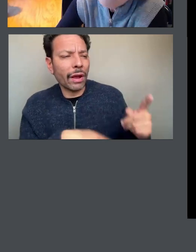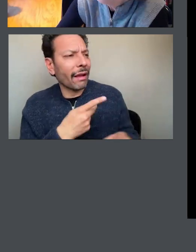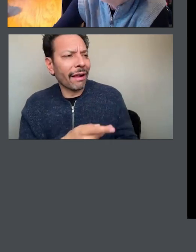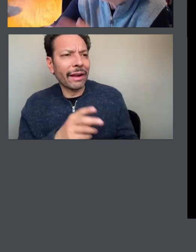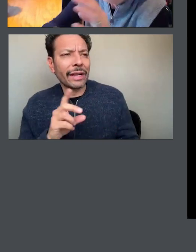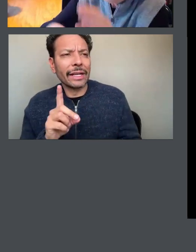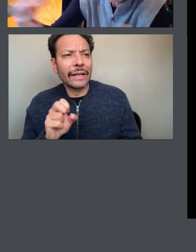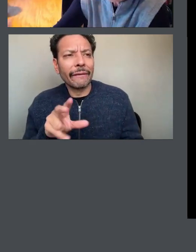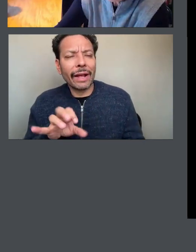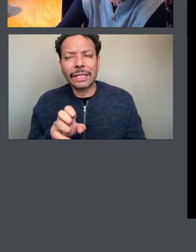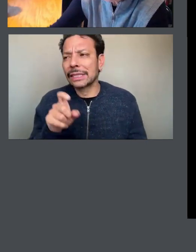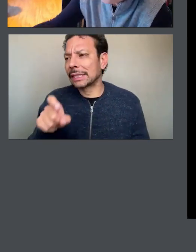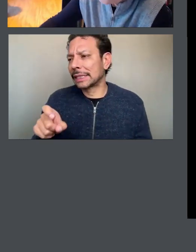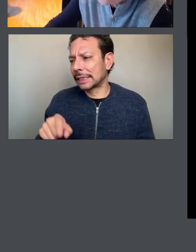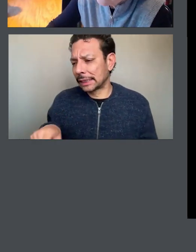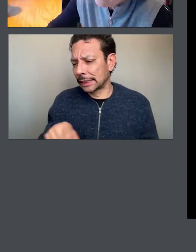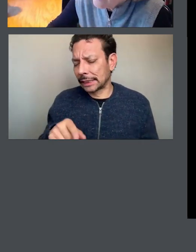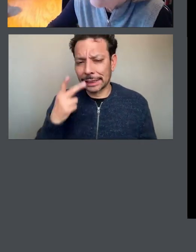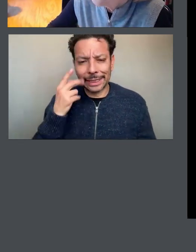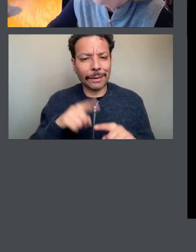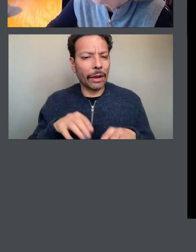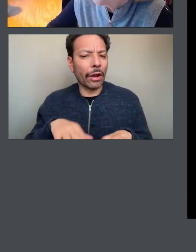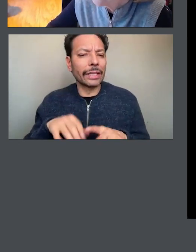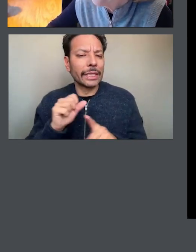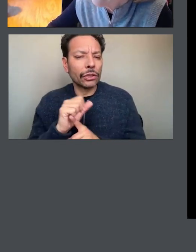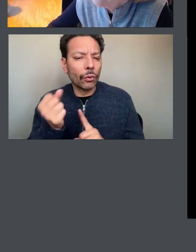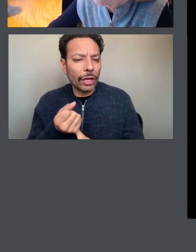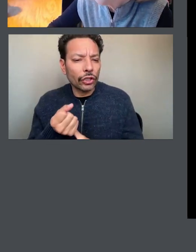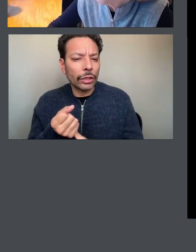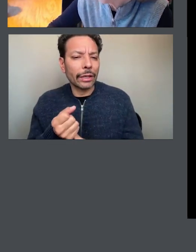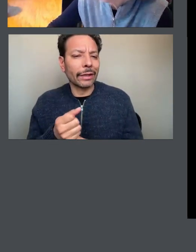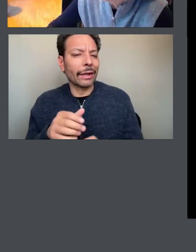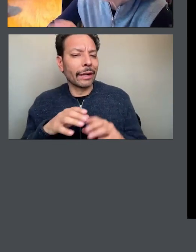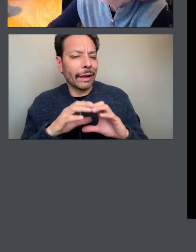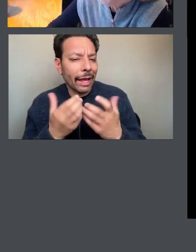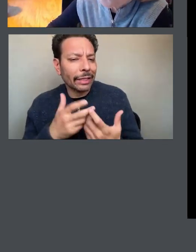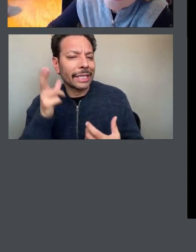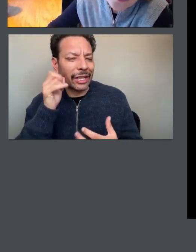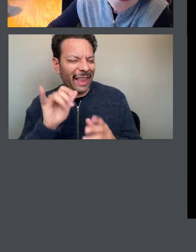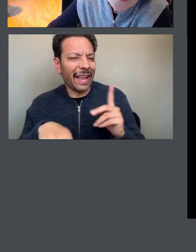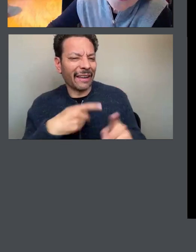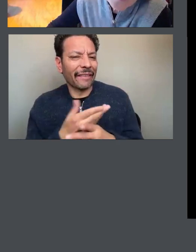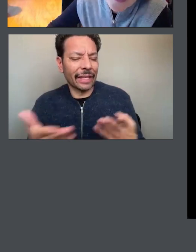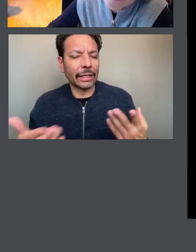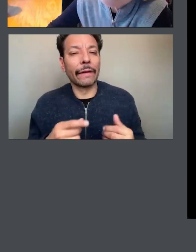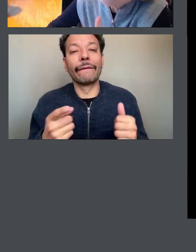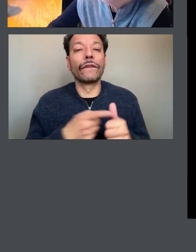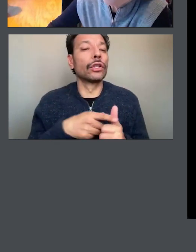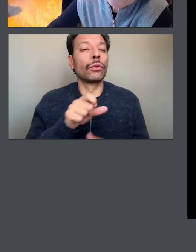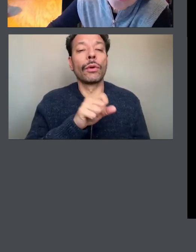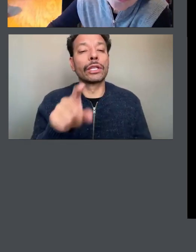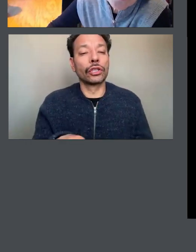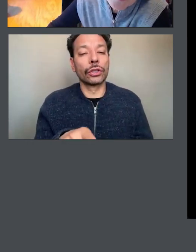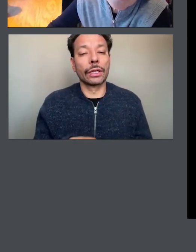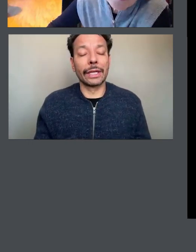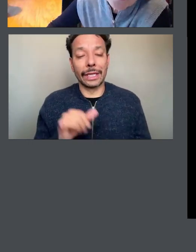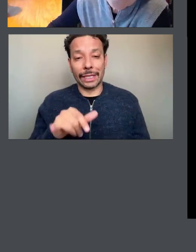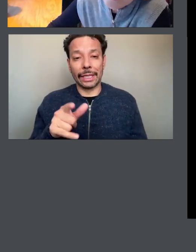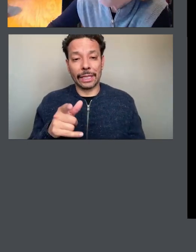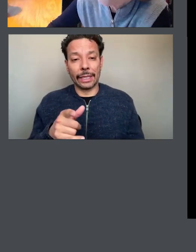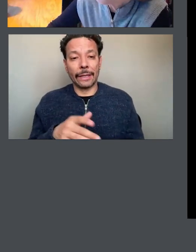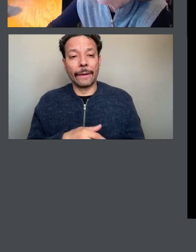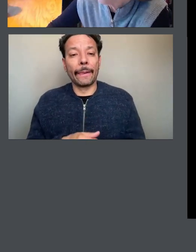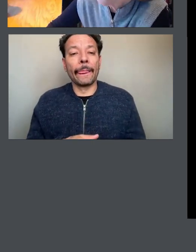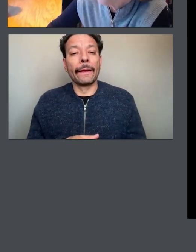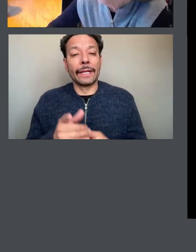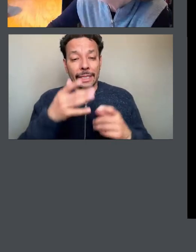needed, depending on the situation, the classroom listening, and that kind of thing. So the first question that needs to be asked, if a decision about